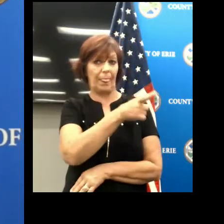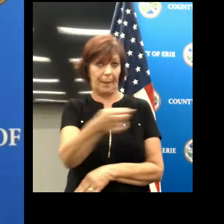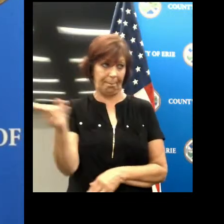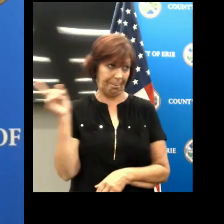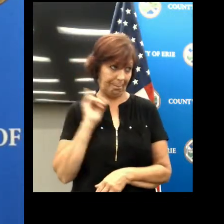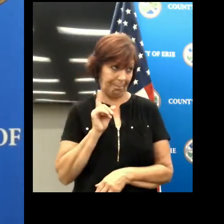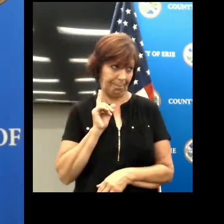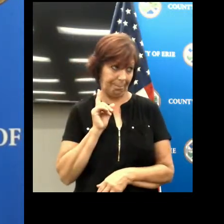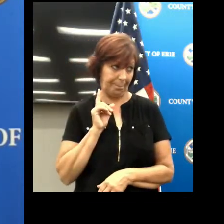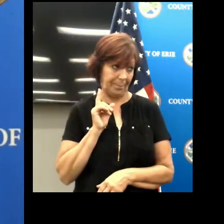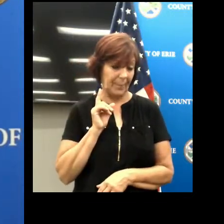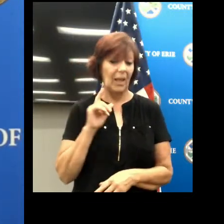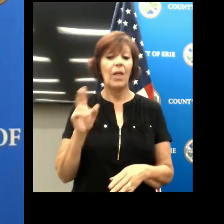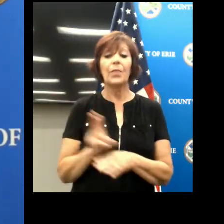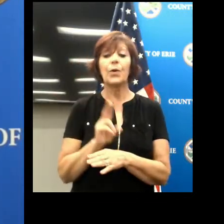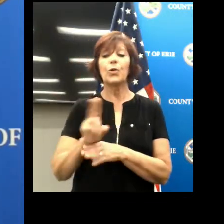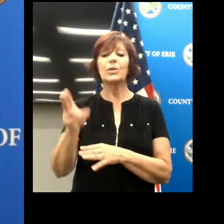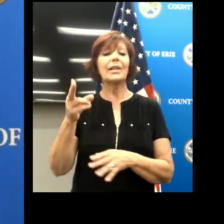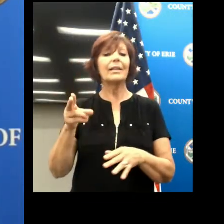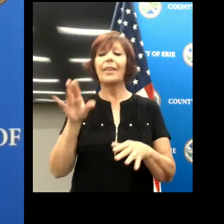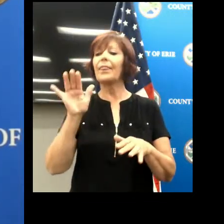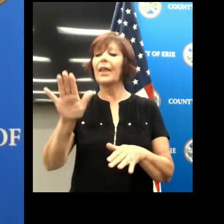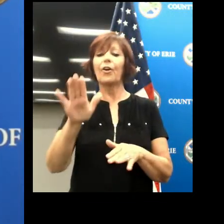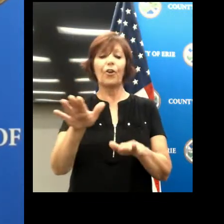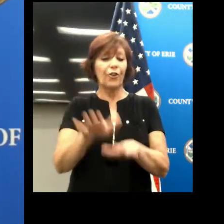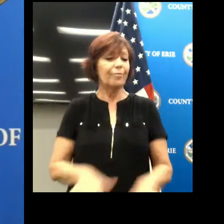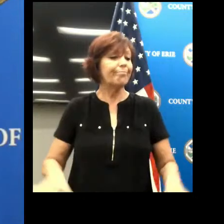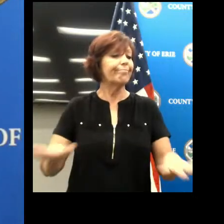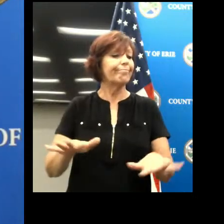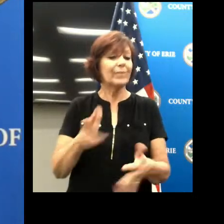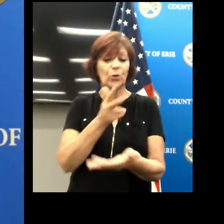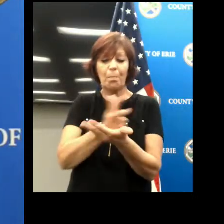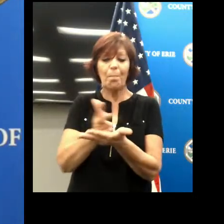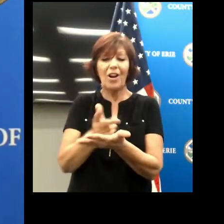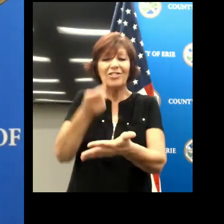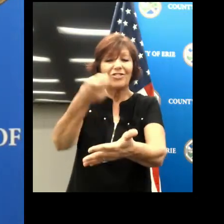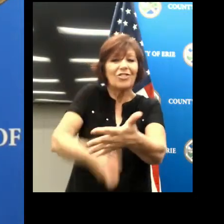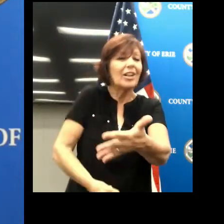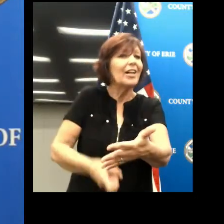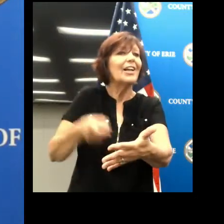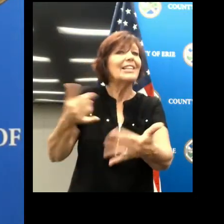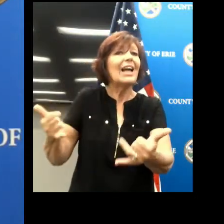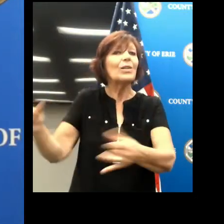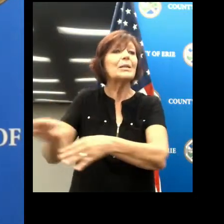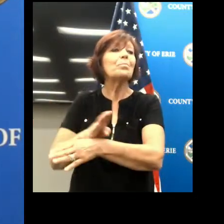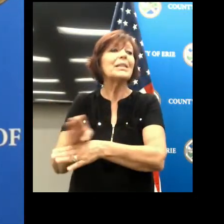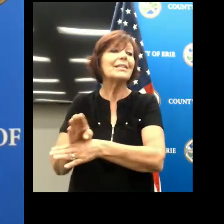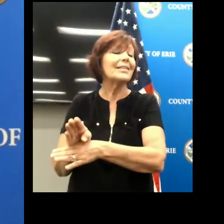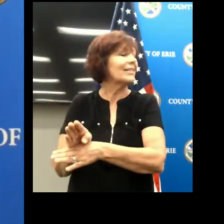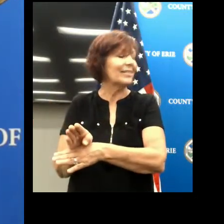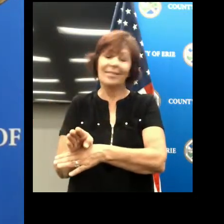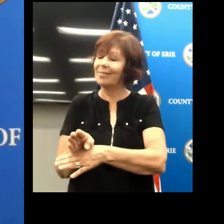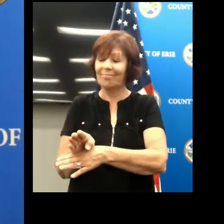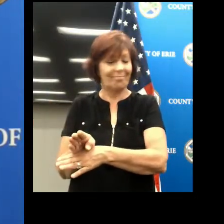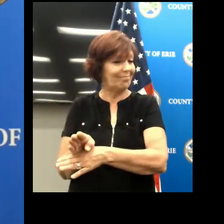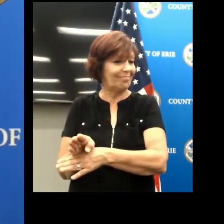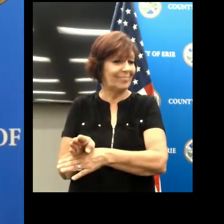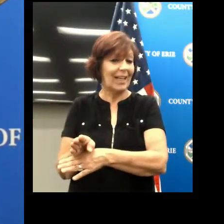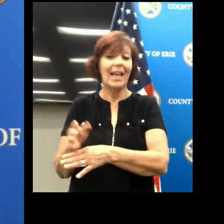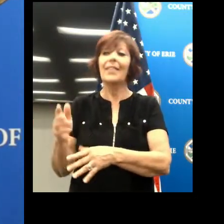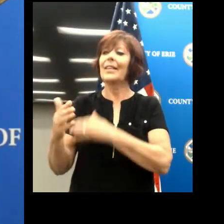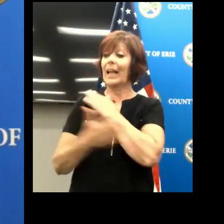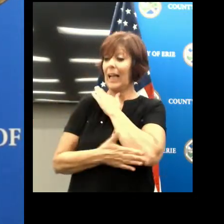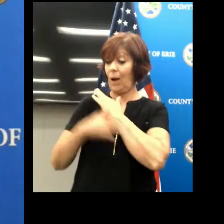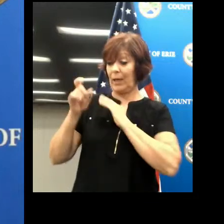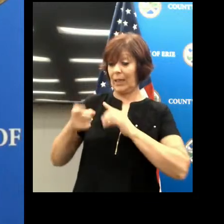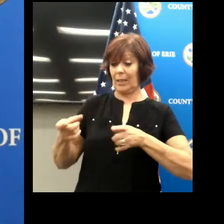income for those who use their own personal yard to do it, you're now a business, and you can be regulated. You could be regulated by the county,